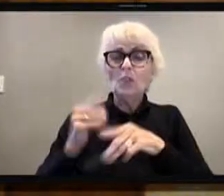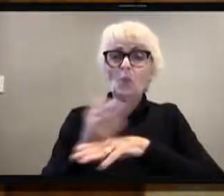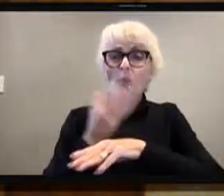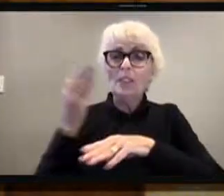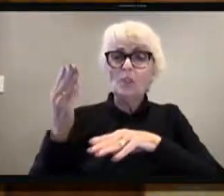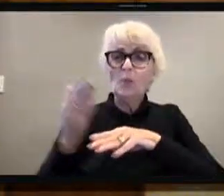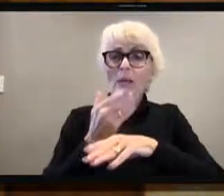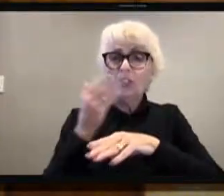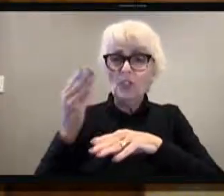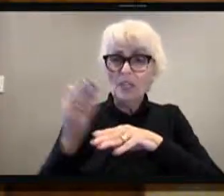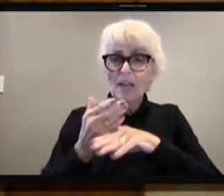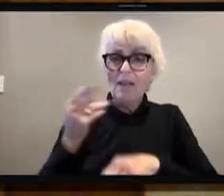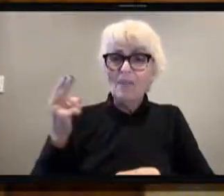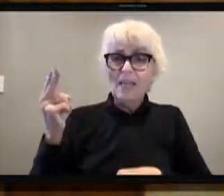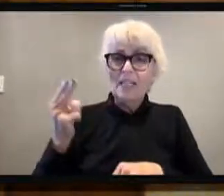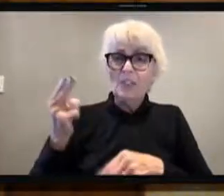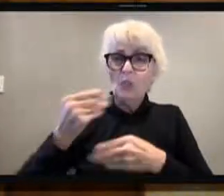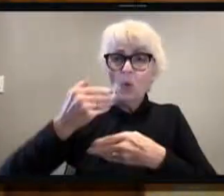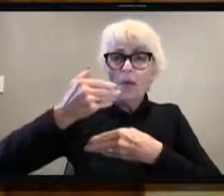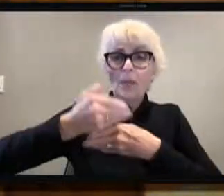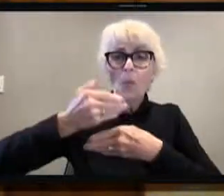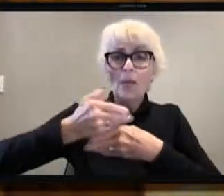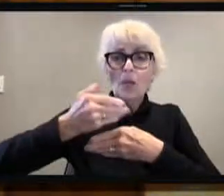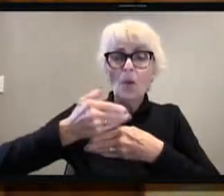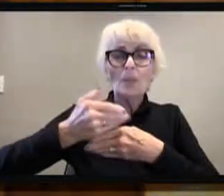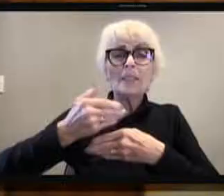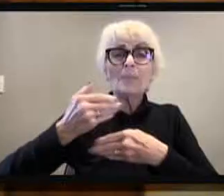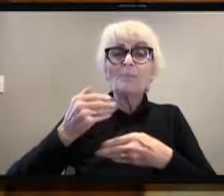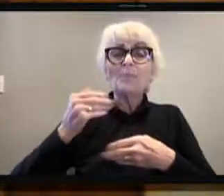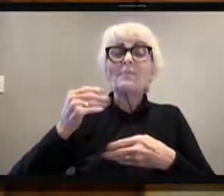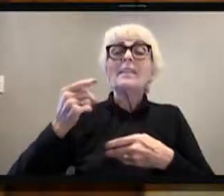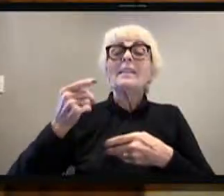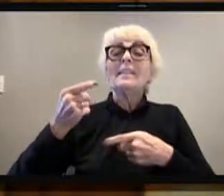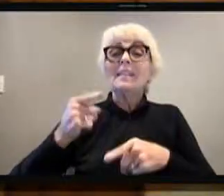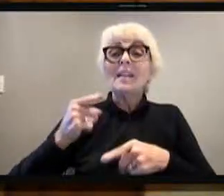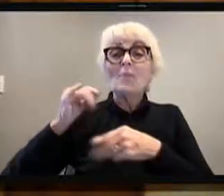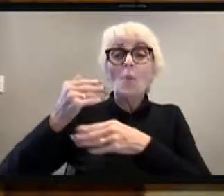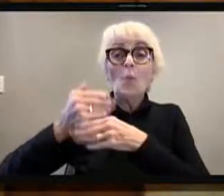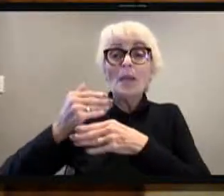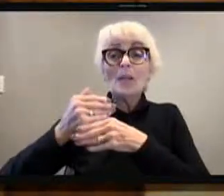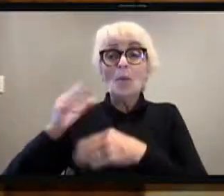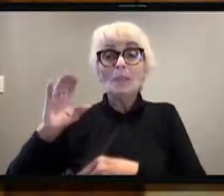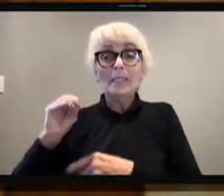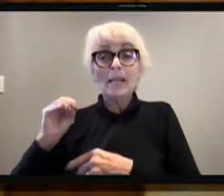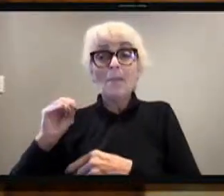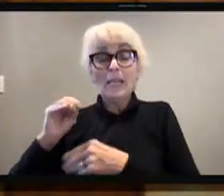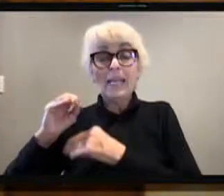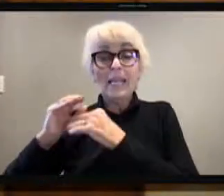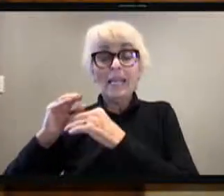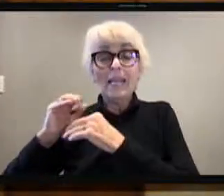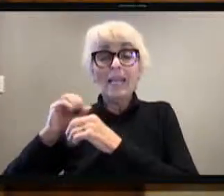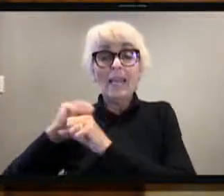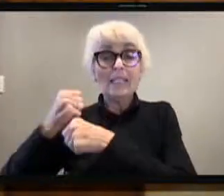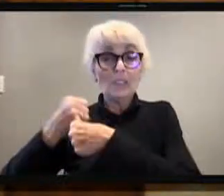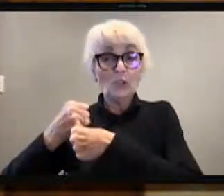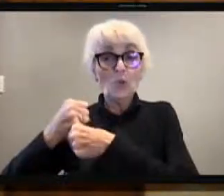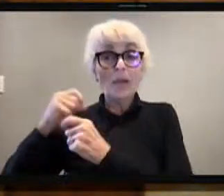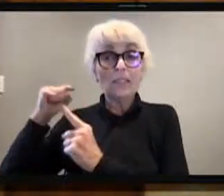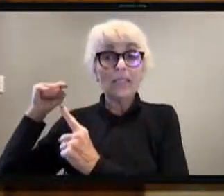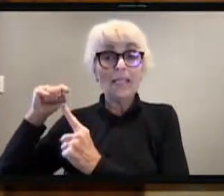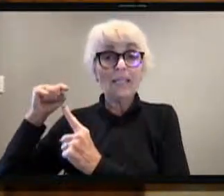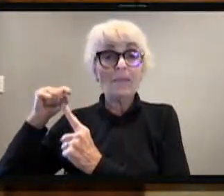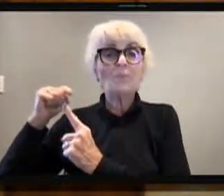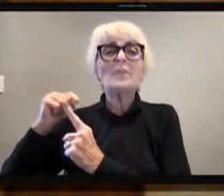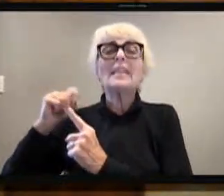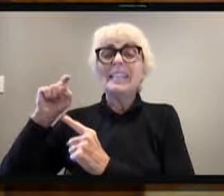historic windows. And it turns out the windows that the company had constructed were in need of